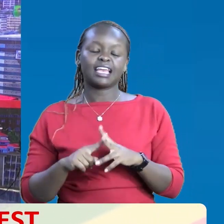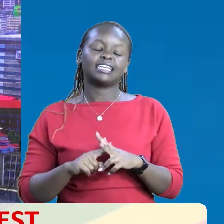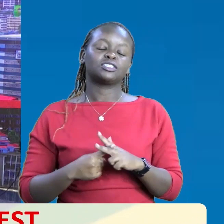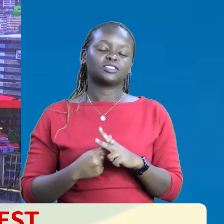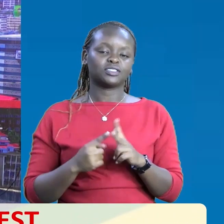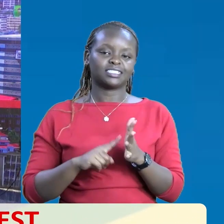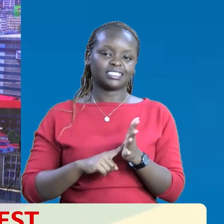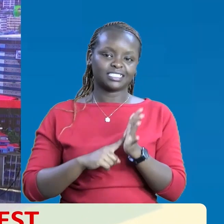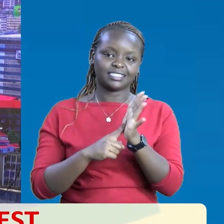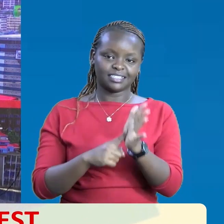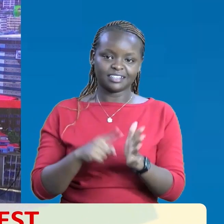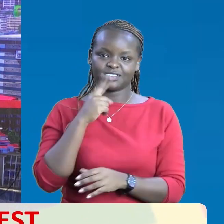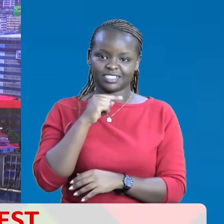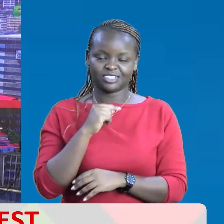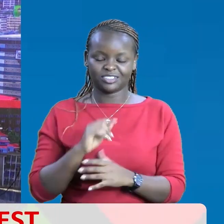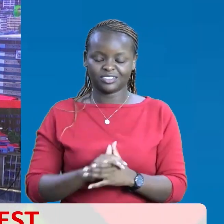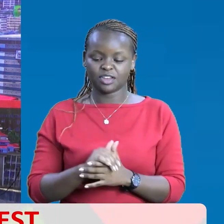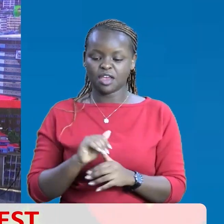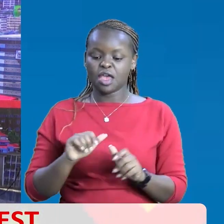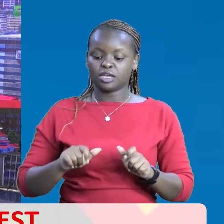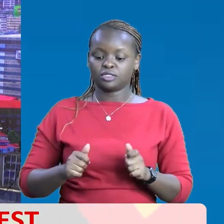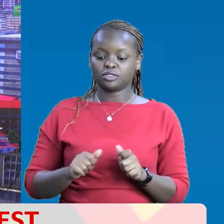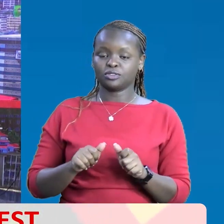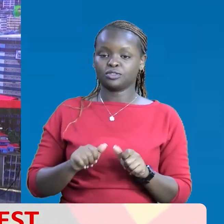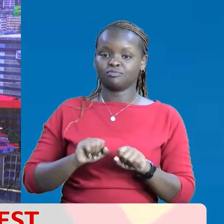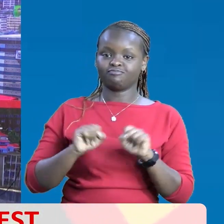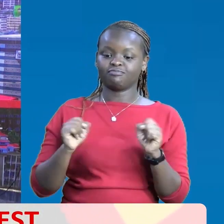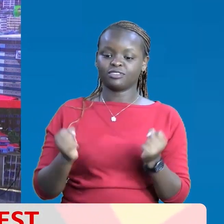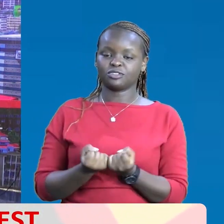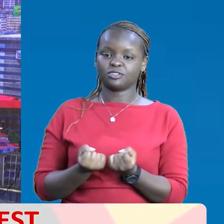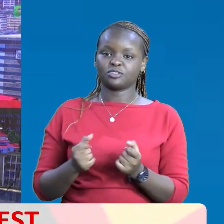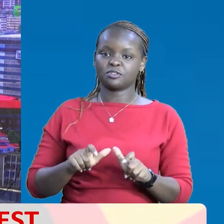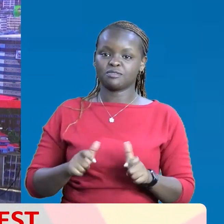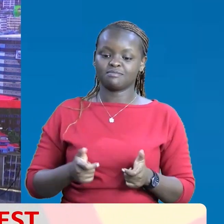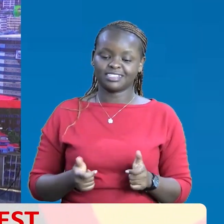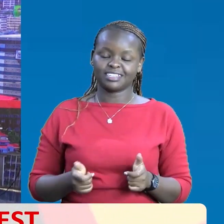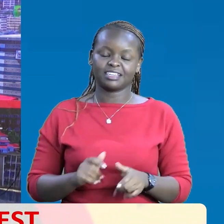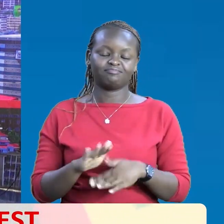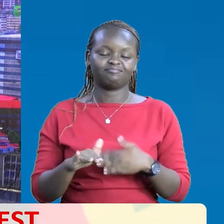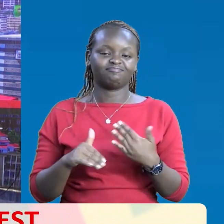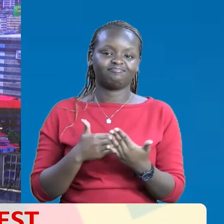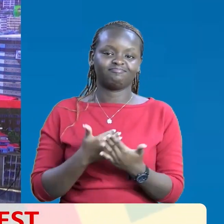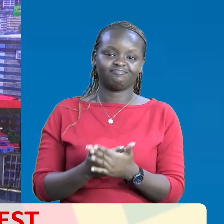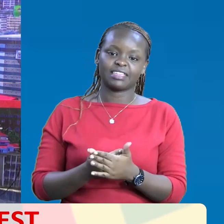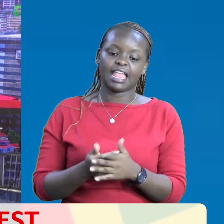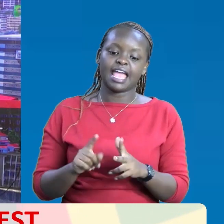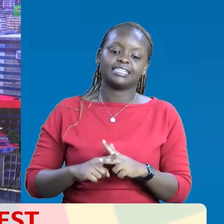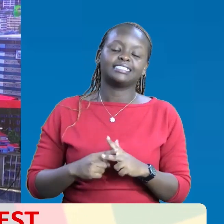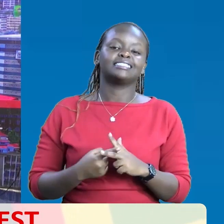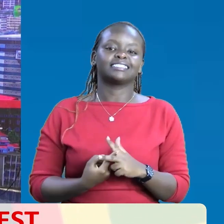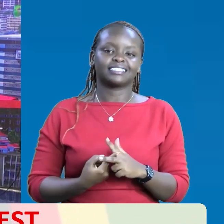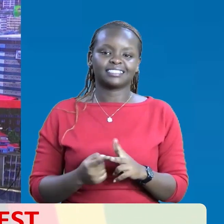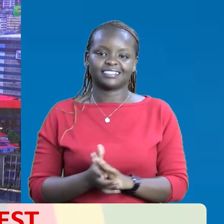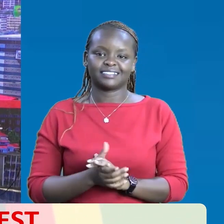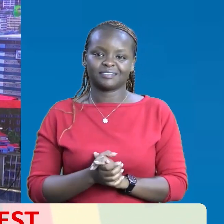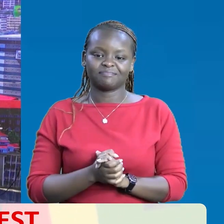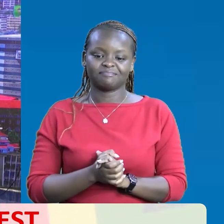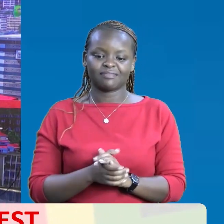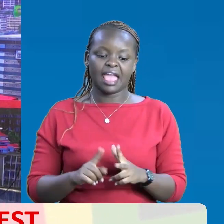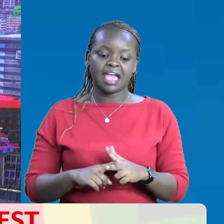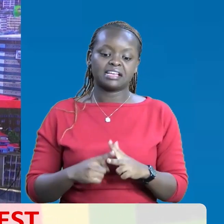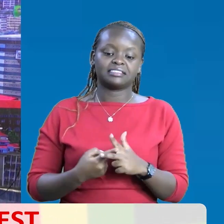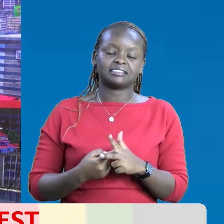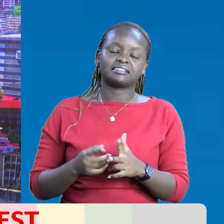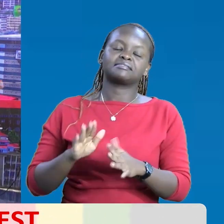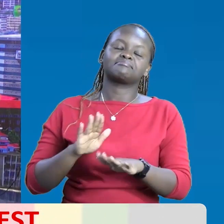Join us on all social media platforms. Right. Tuambie issue inakubamba ukiwa wapi because tumeanza. Ama magani. We've just started with the